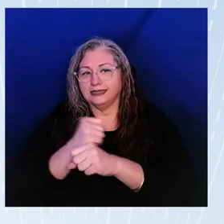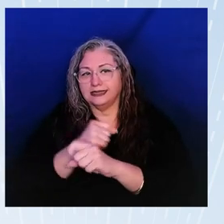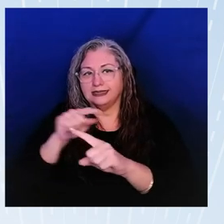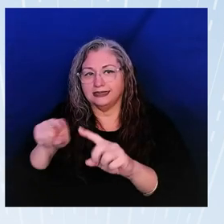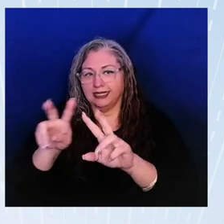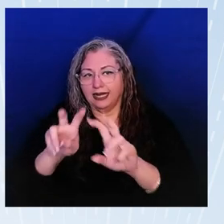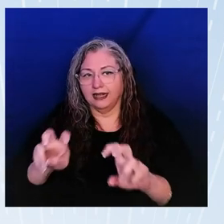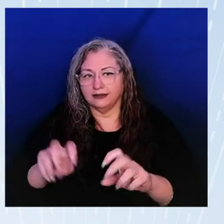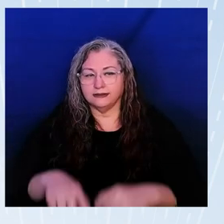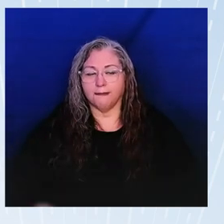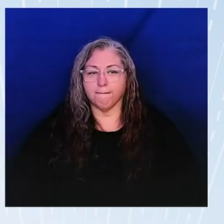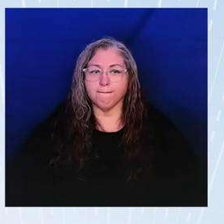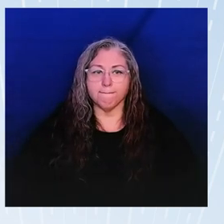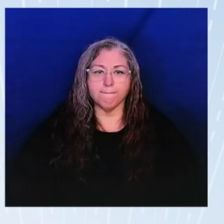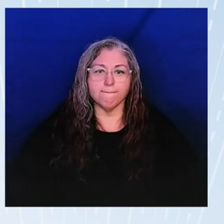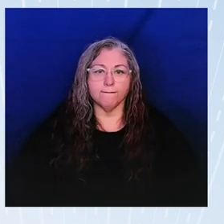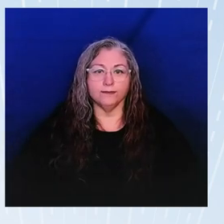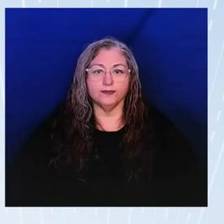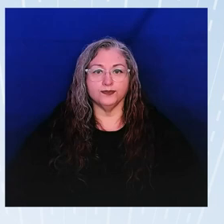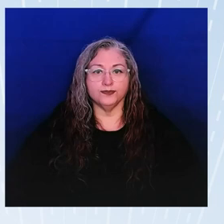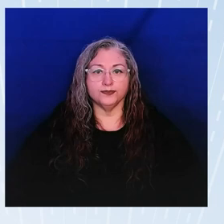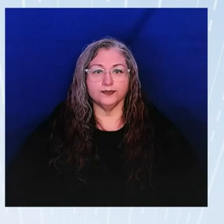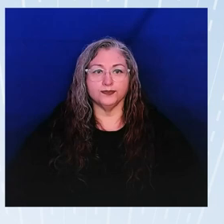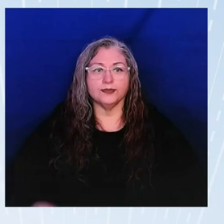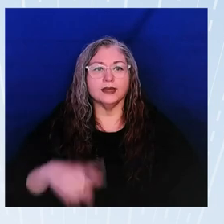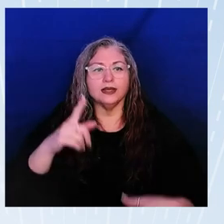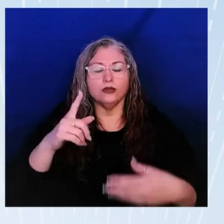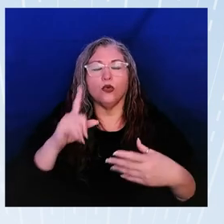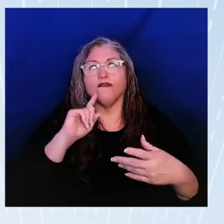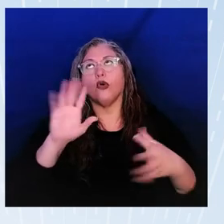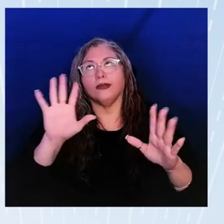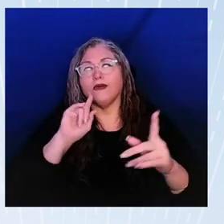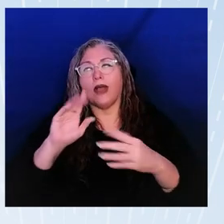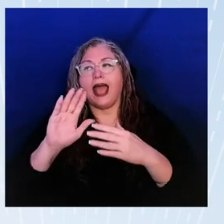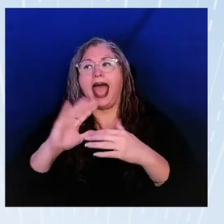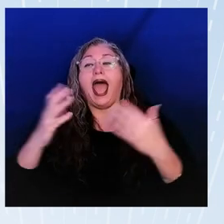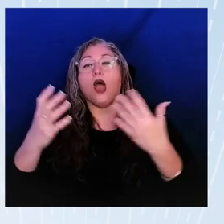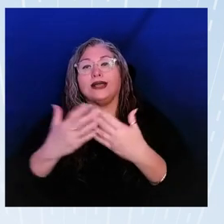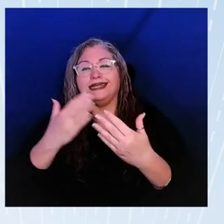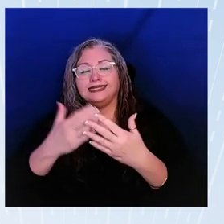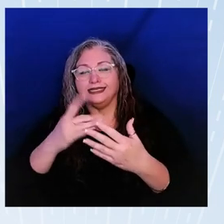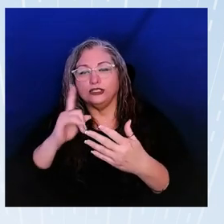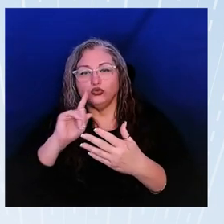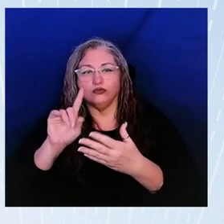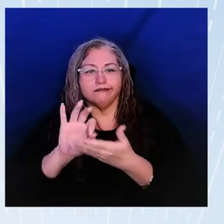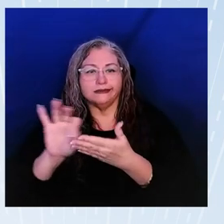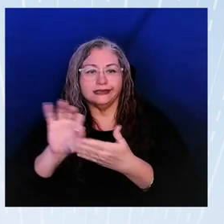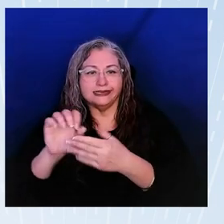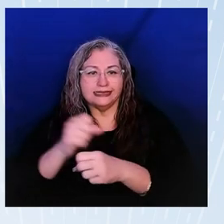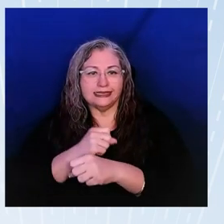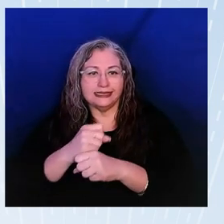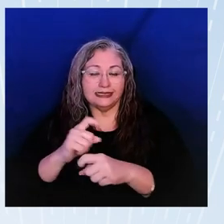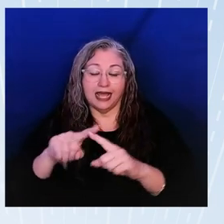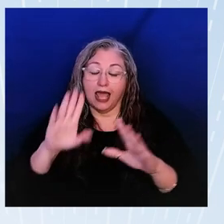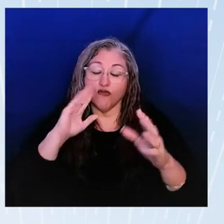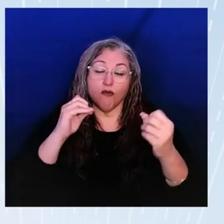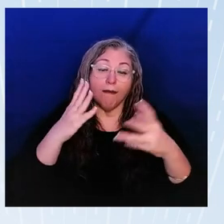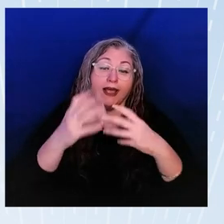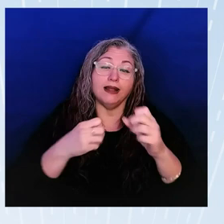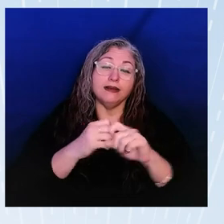analysis, the ease of statistical analysis. So I think for many years, that has been